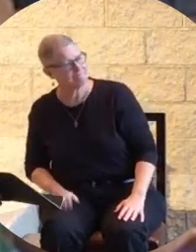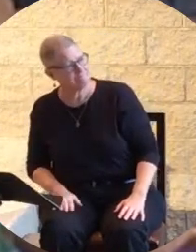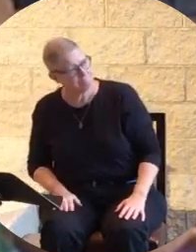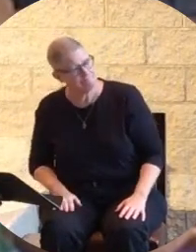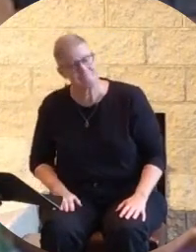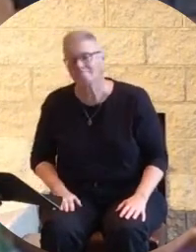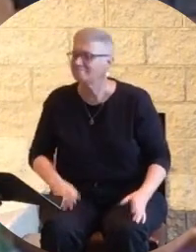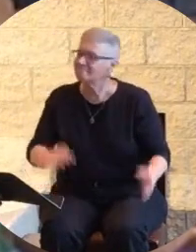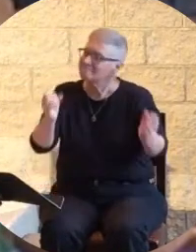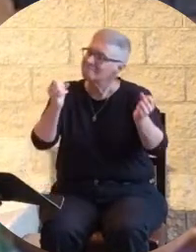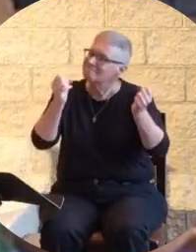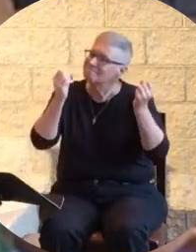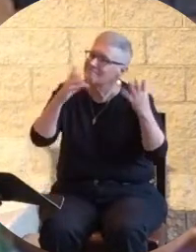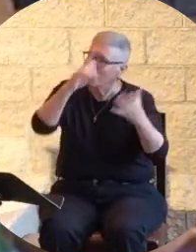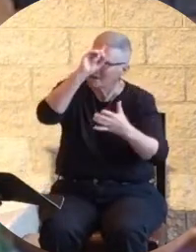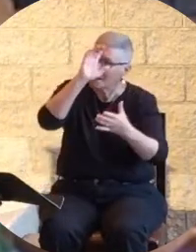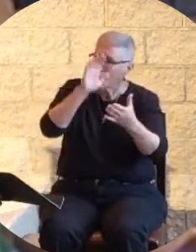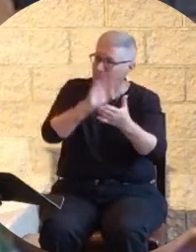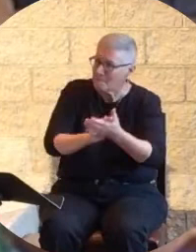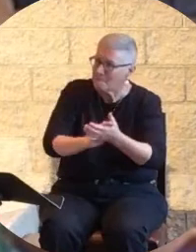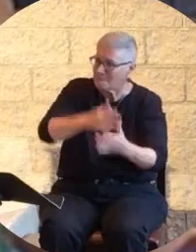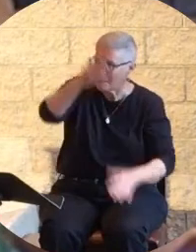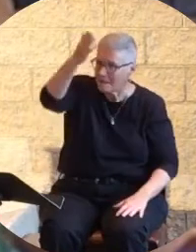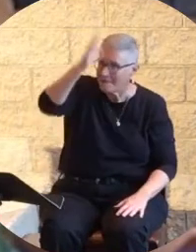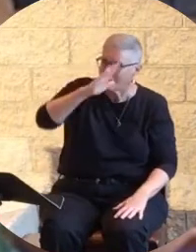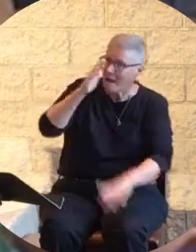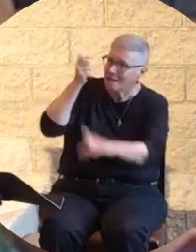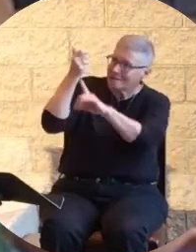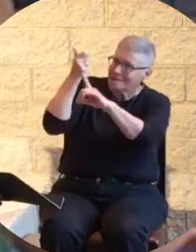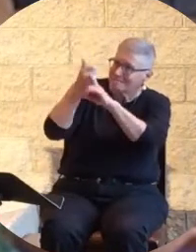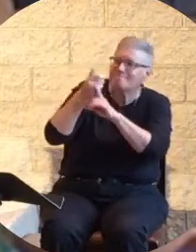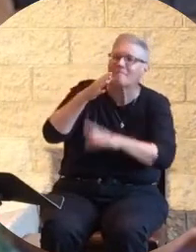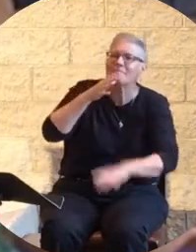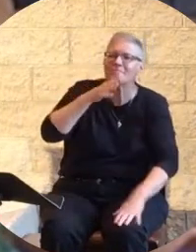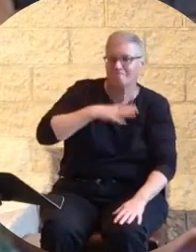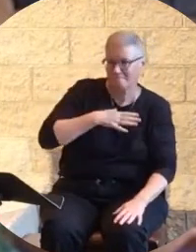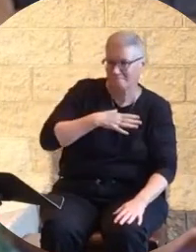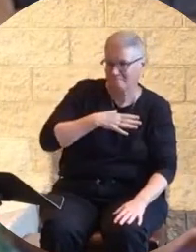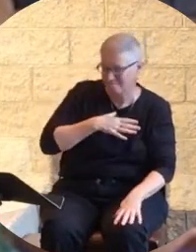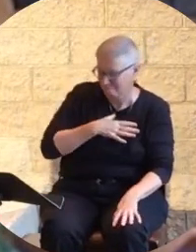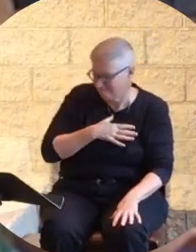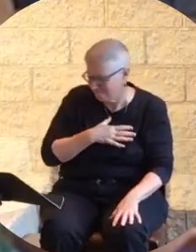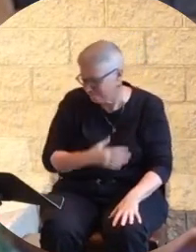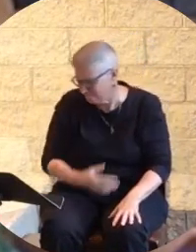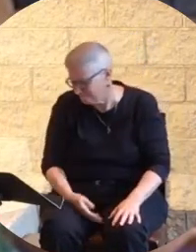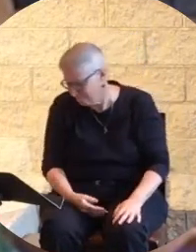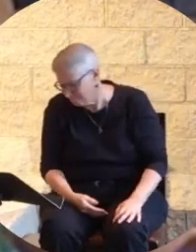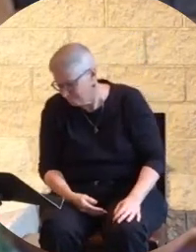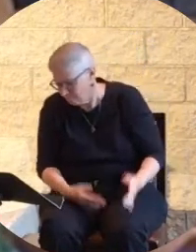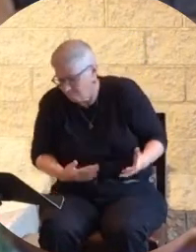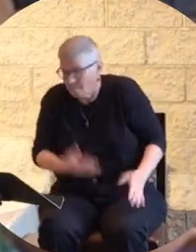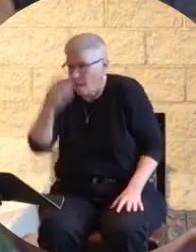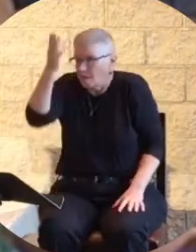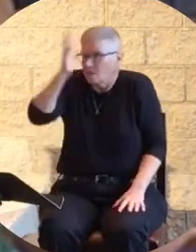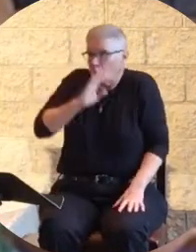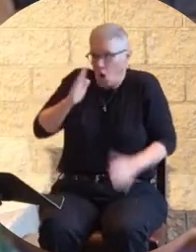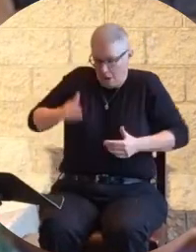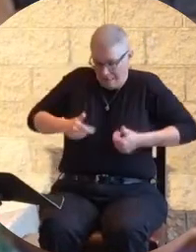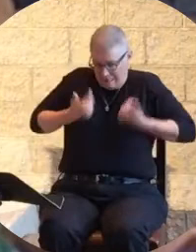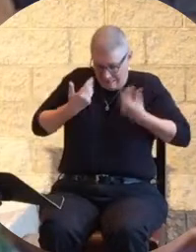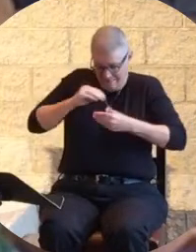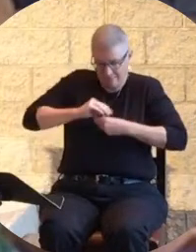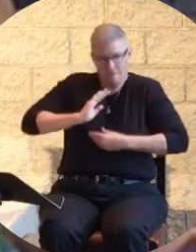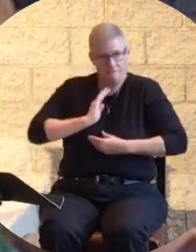hymn, while many believe that he is a herd. Now does God live in our